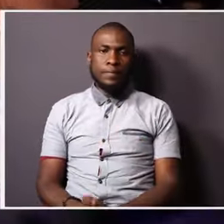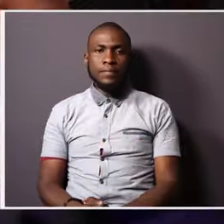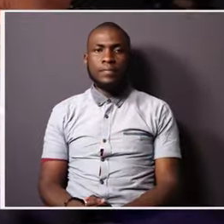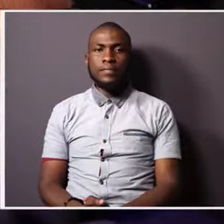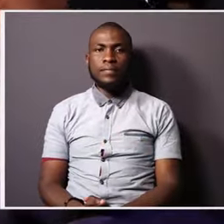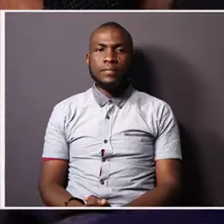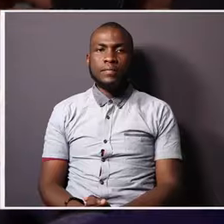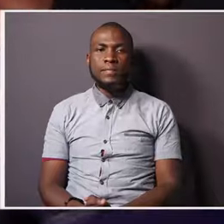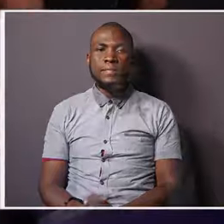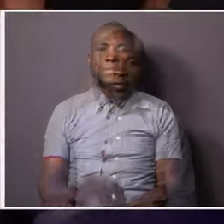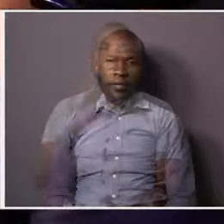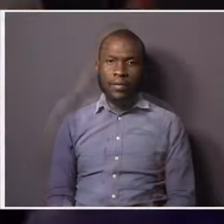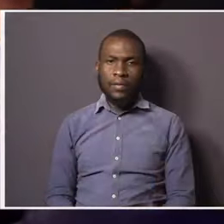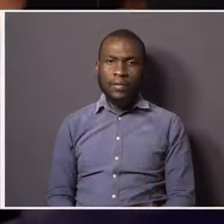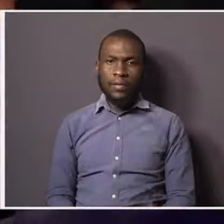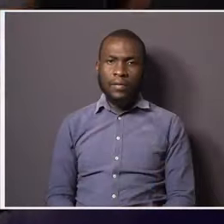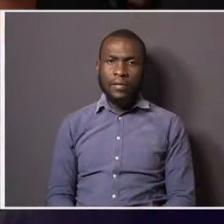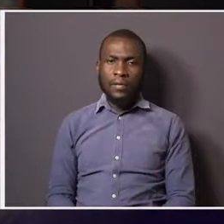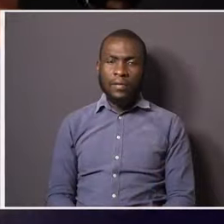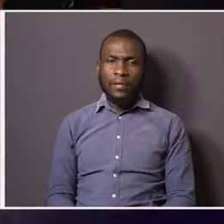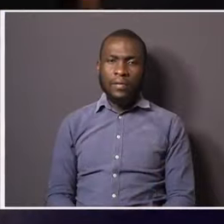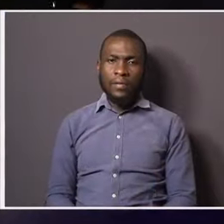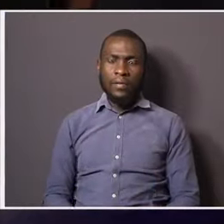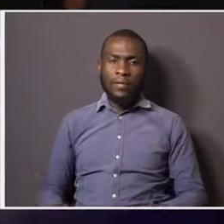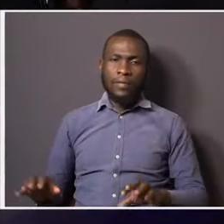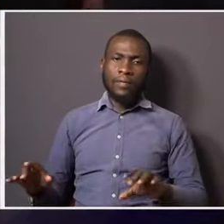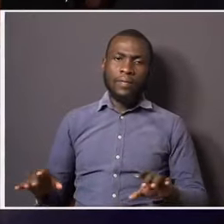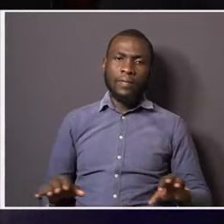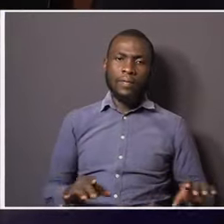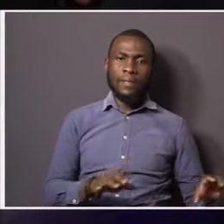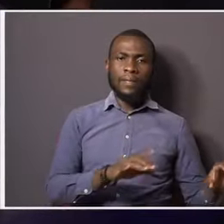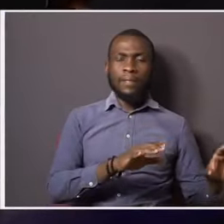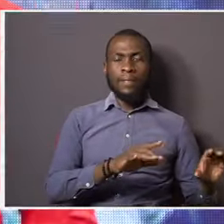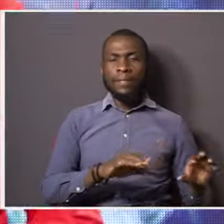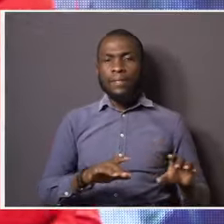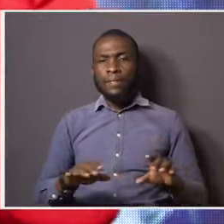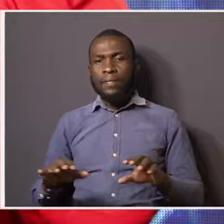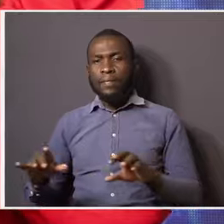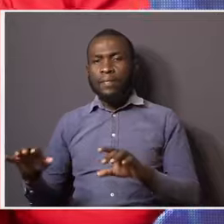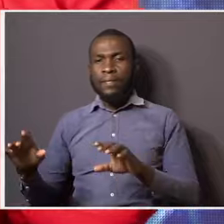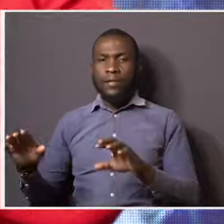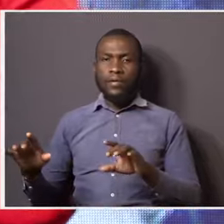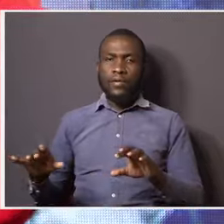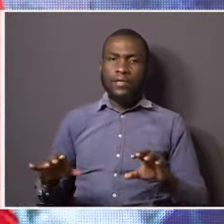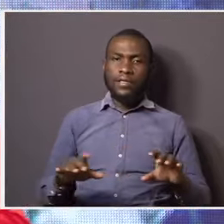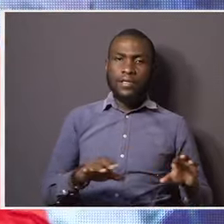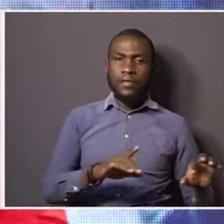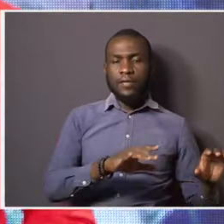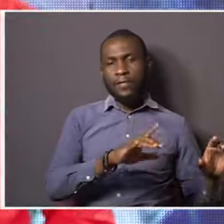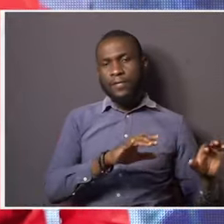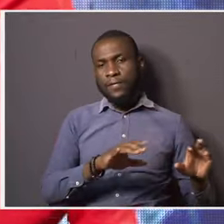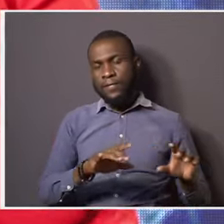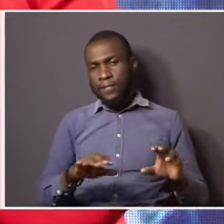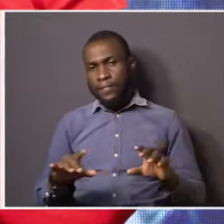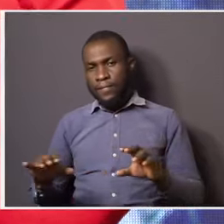Jesus, we want to speak your name over every circumstance, Lord. That, Lord, that as we end the year, Lord, we are speaking